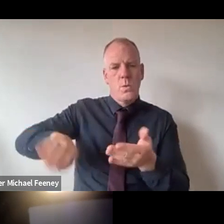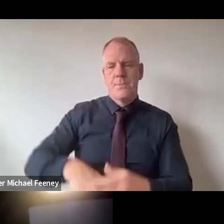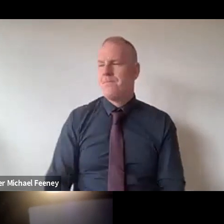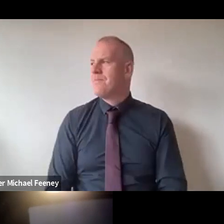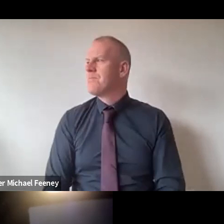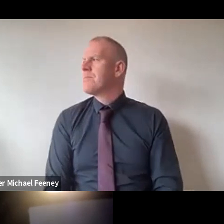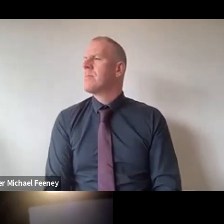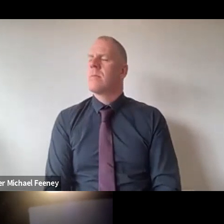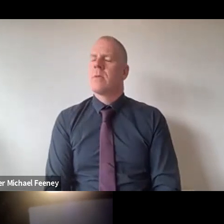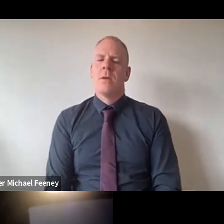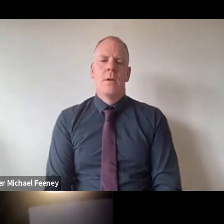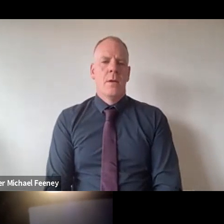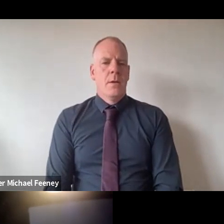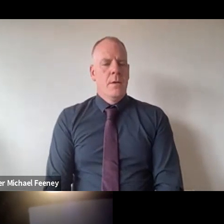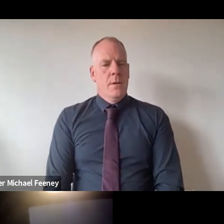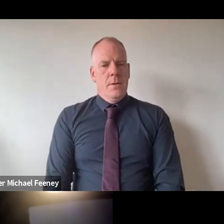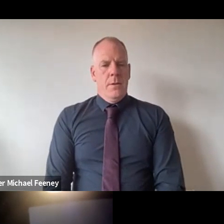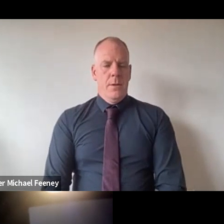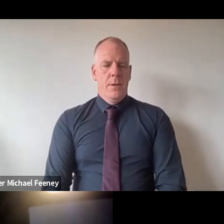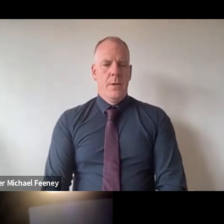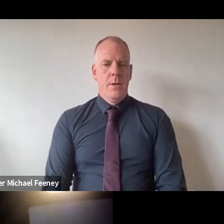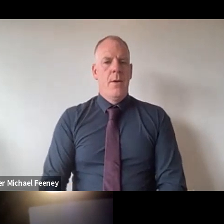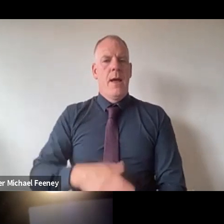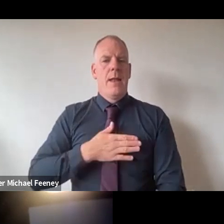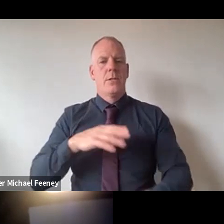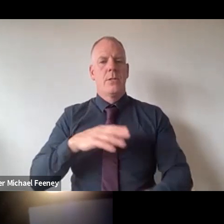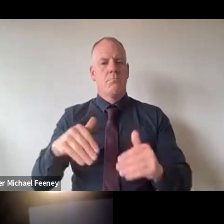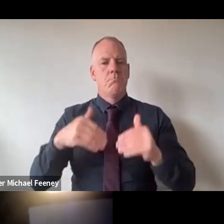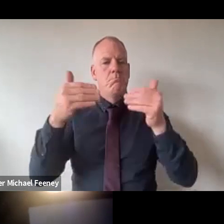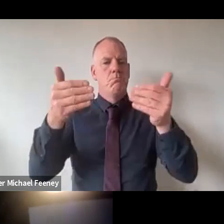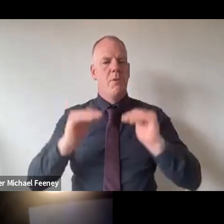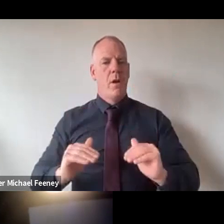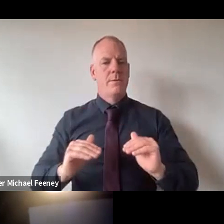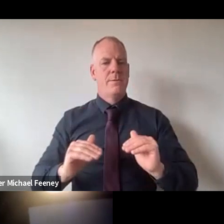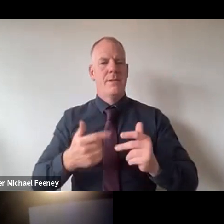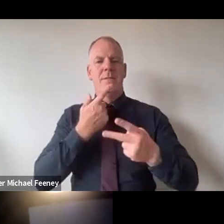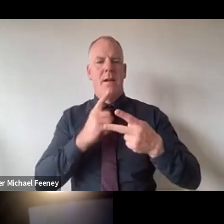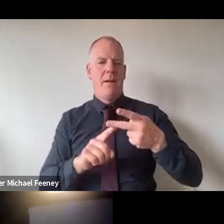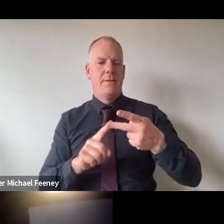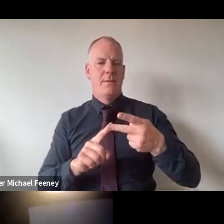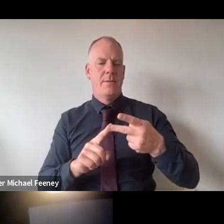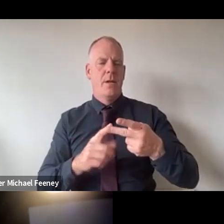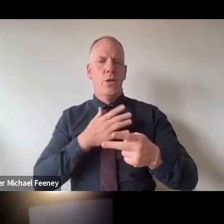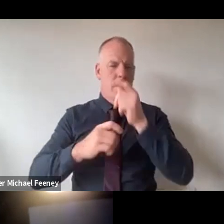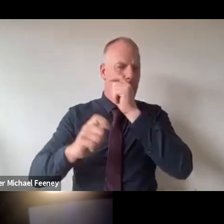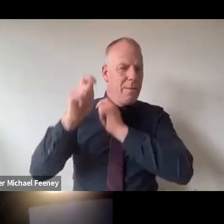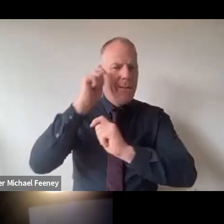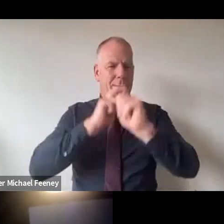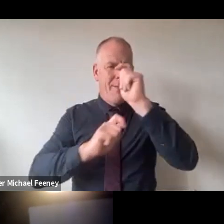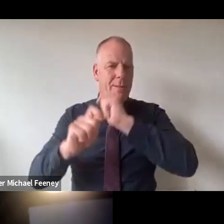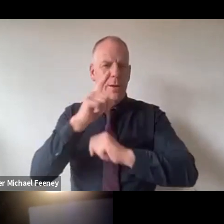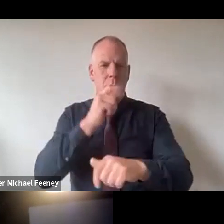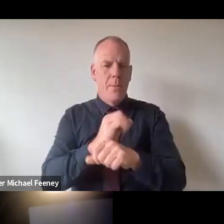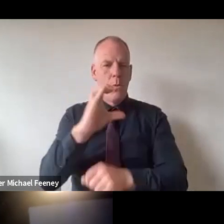Now, I would like to move on to my second topic, which is just reflecting a little bit on the